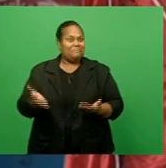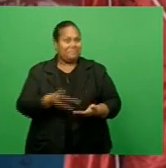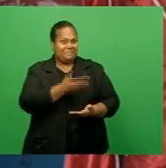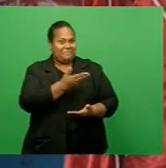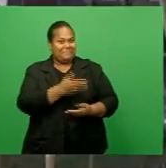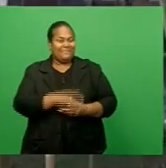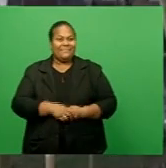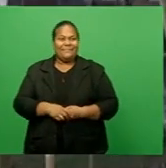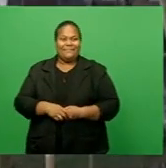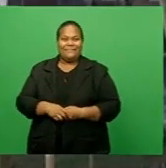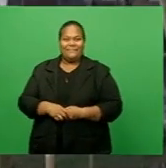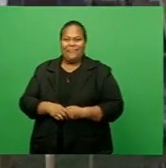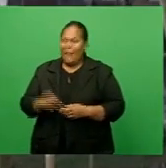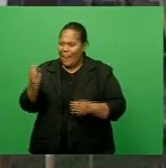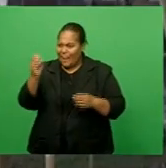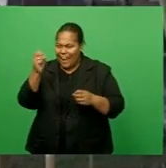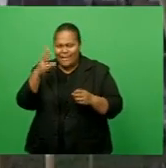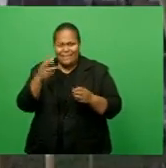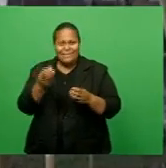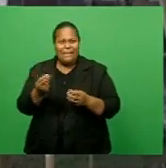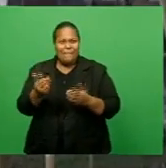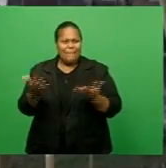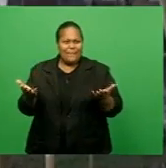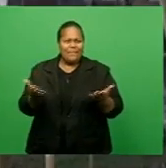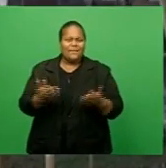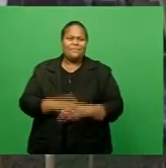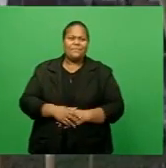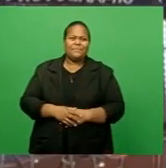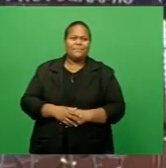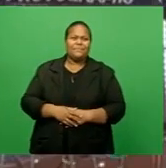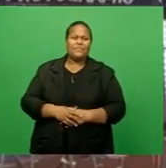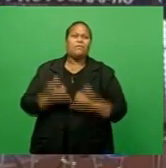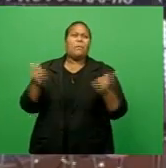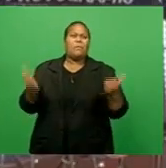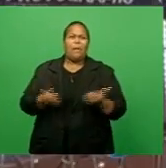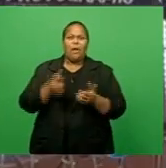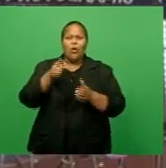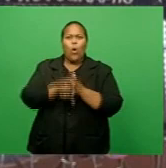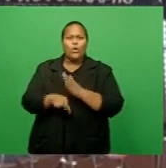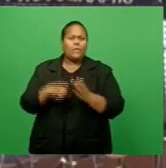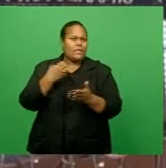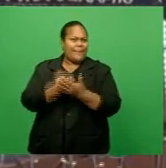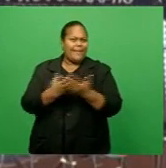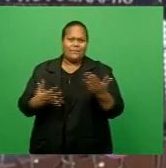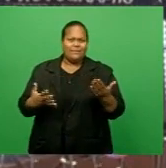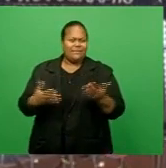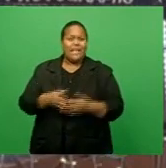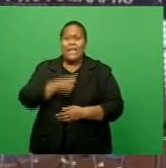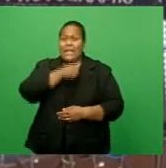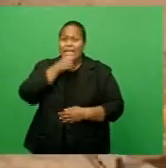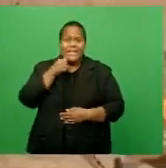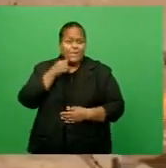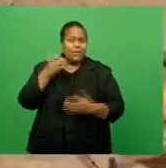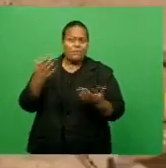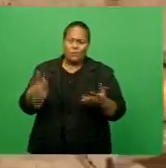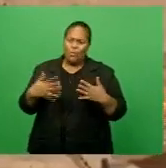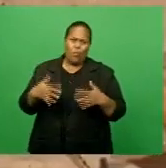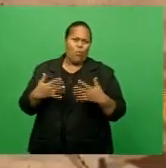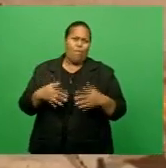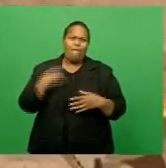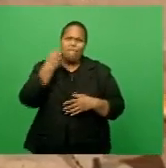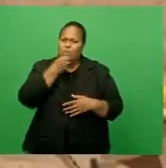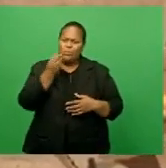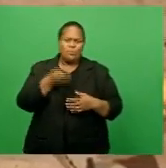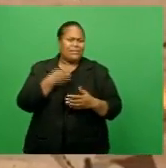For the lights, it's over hundreds of dollars, and the sweets, yeah, it's over hundreds of dollars. Dayawati